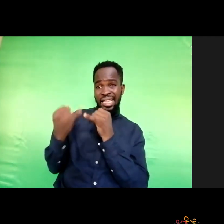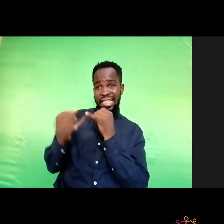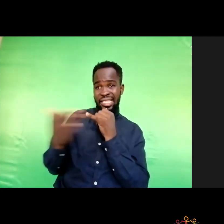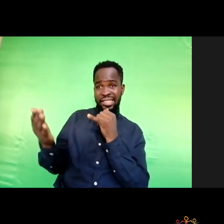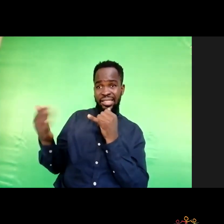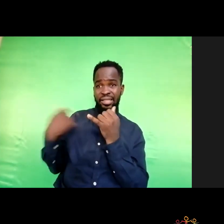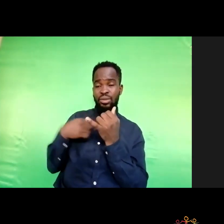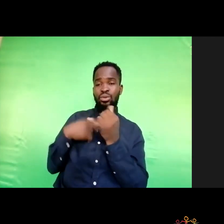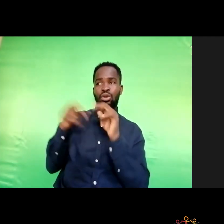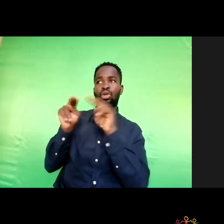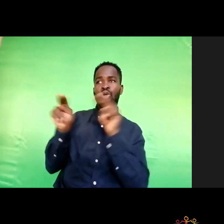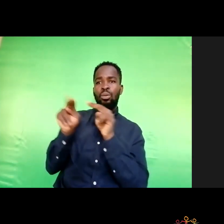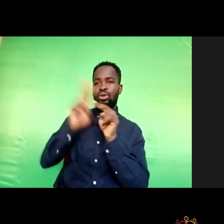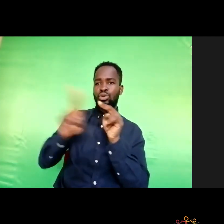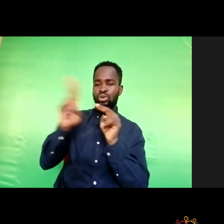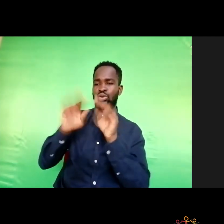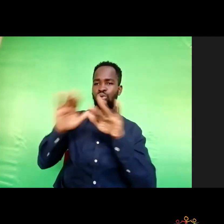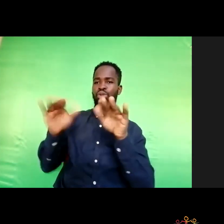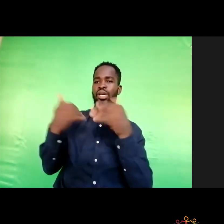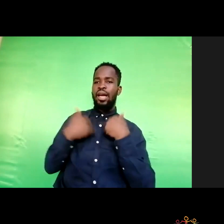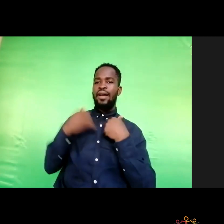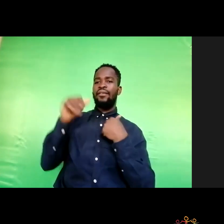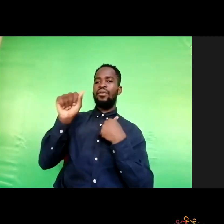normally used for children with autism is the